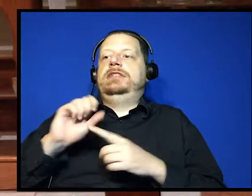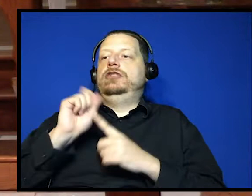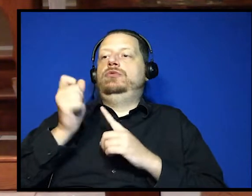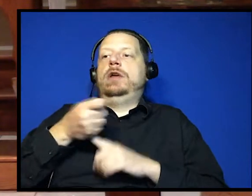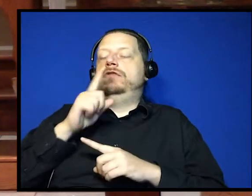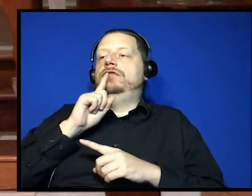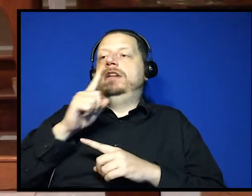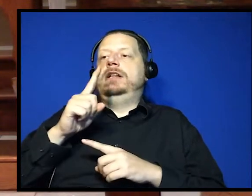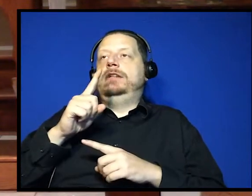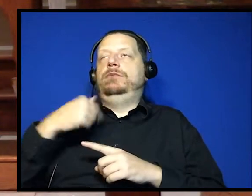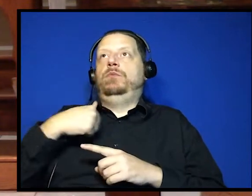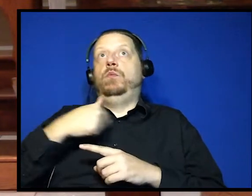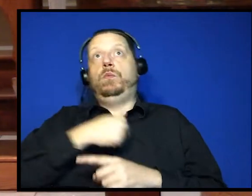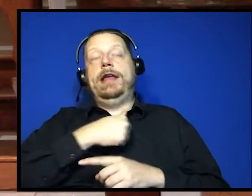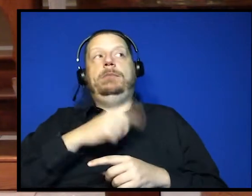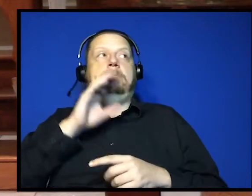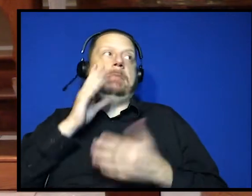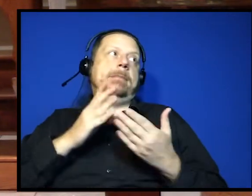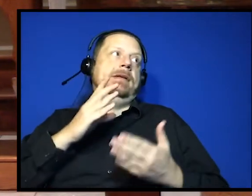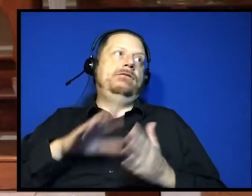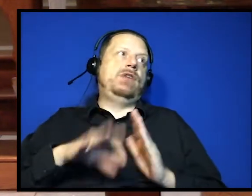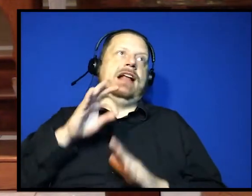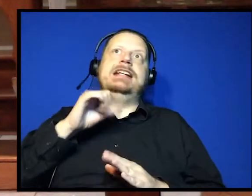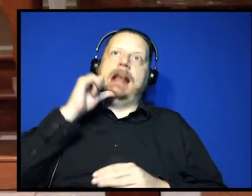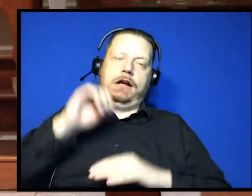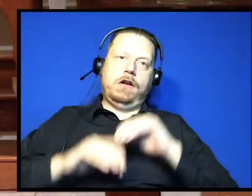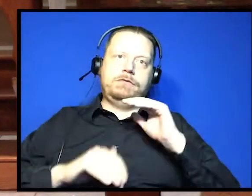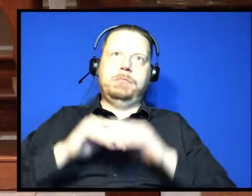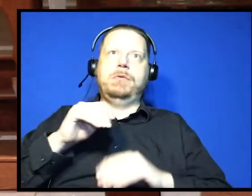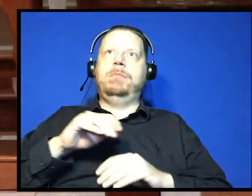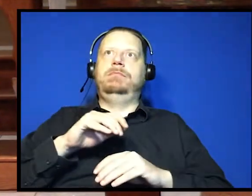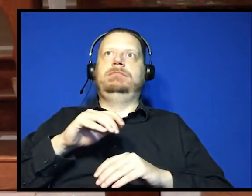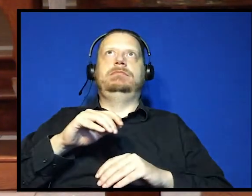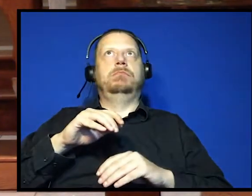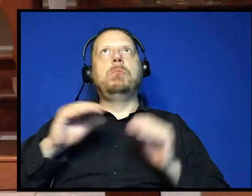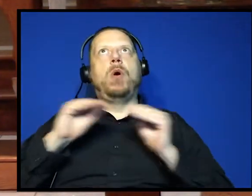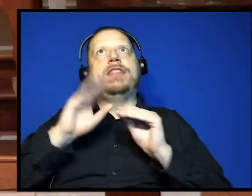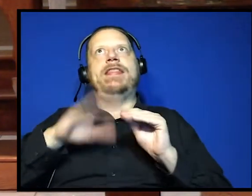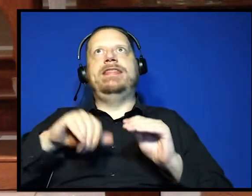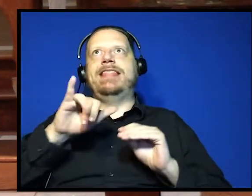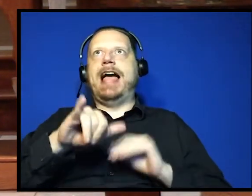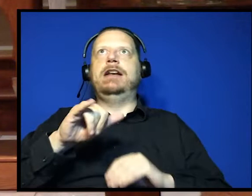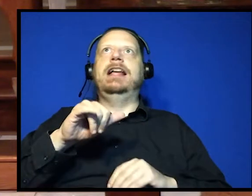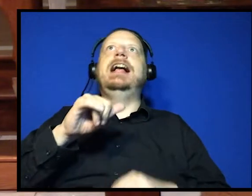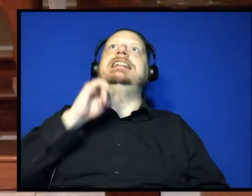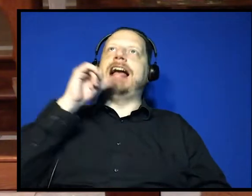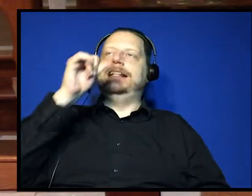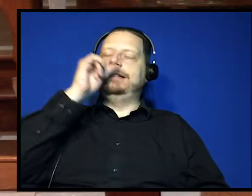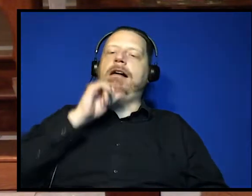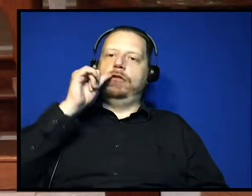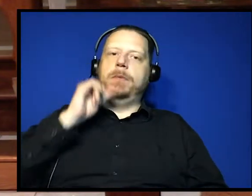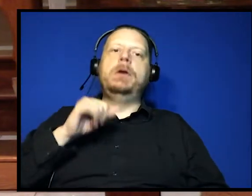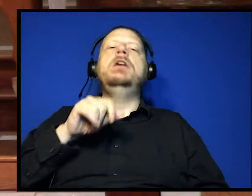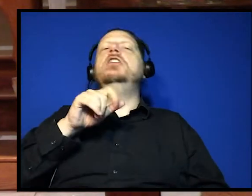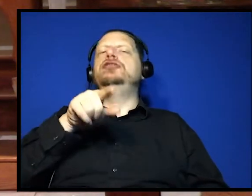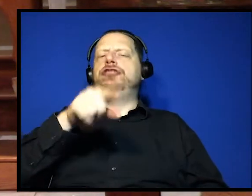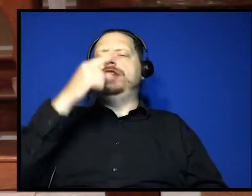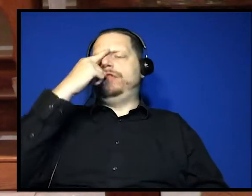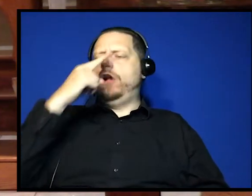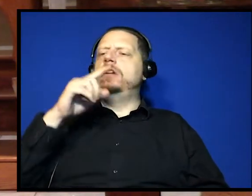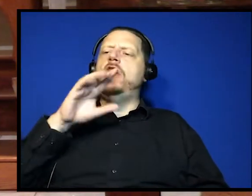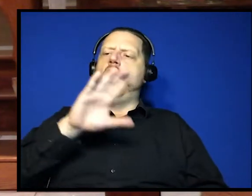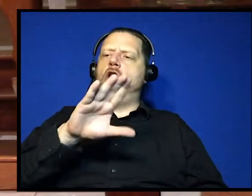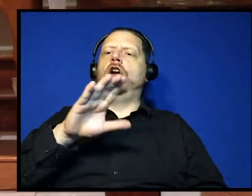find way beyond uncomfortable but intolerable. But she felt this was her calling to welcome people in,